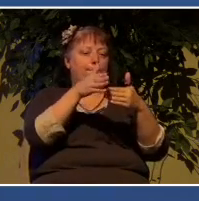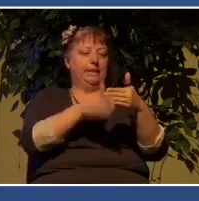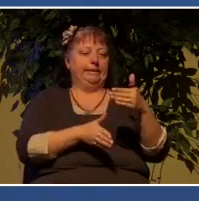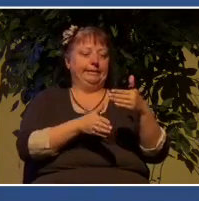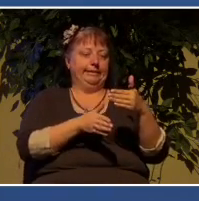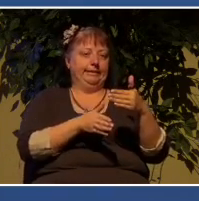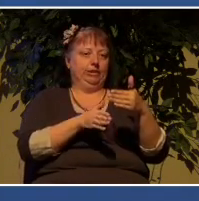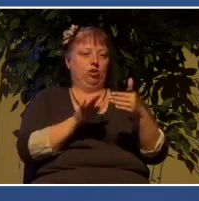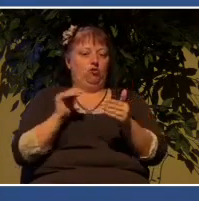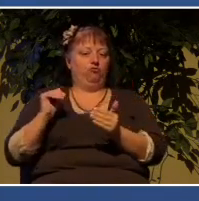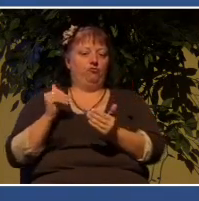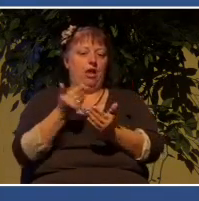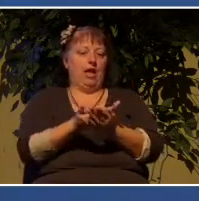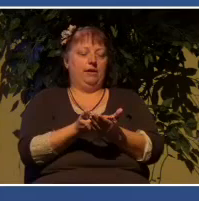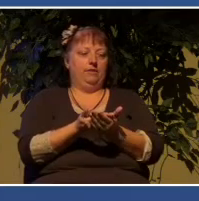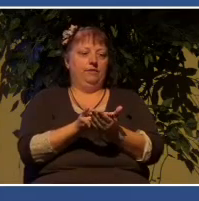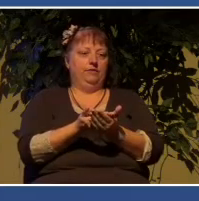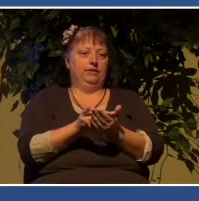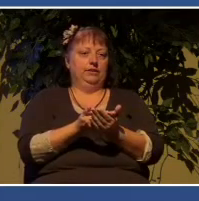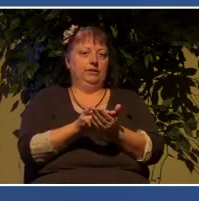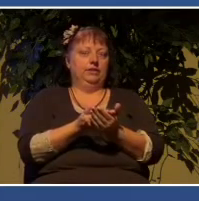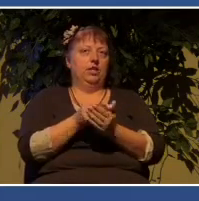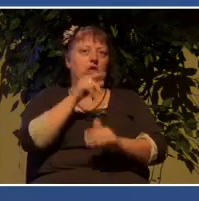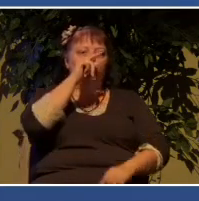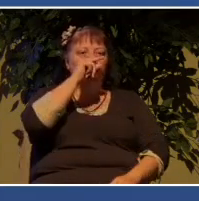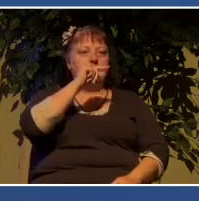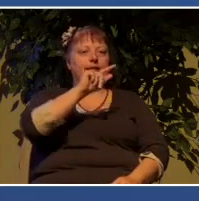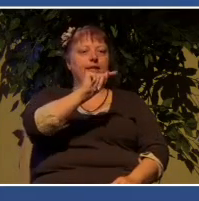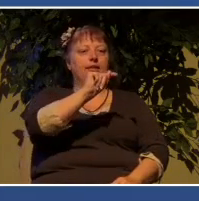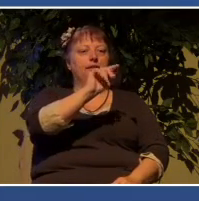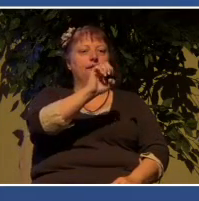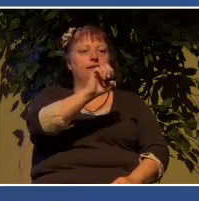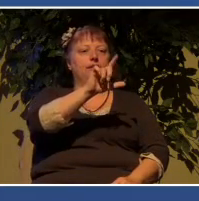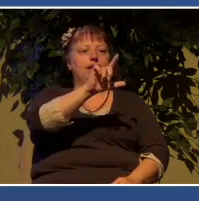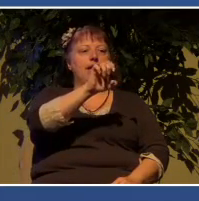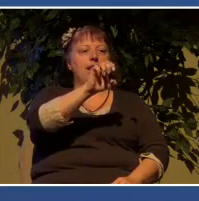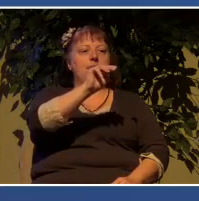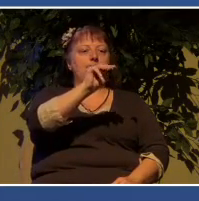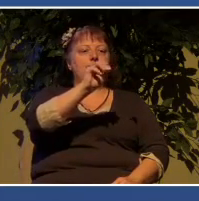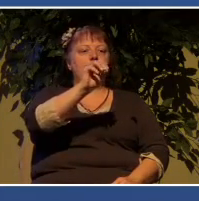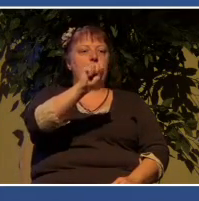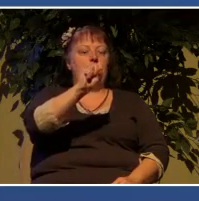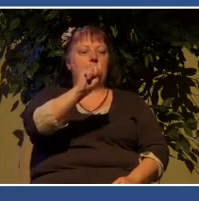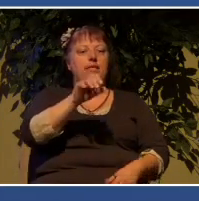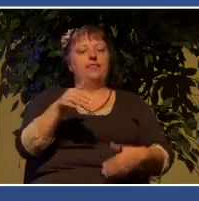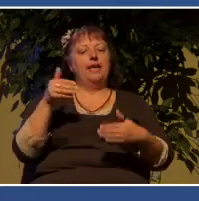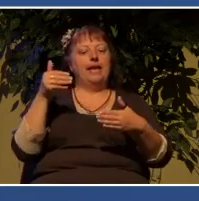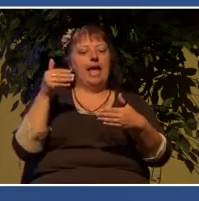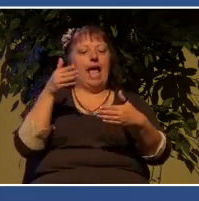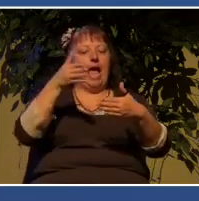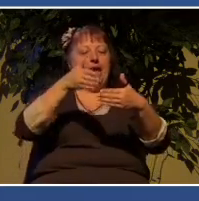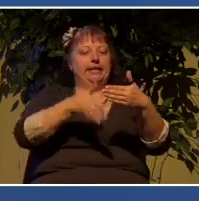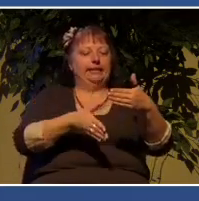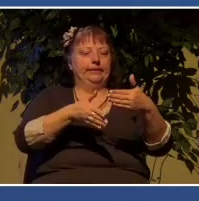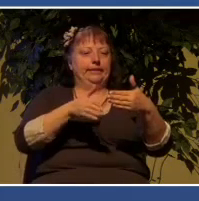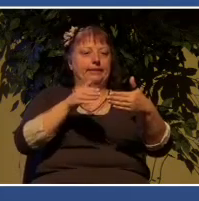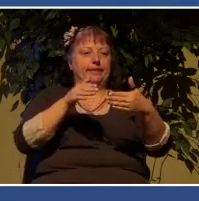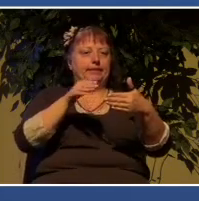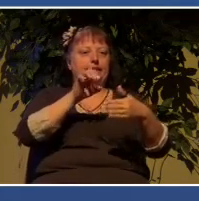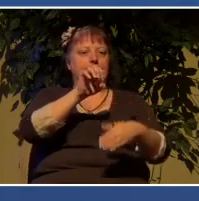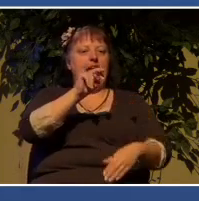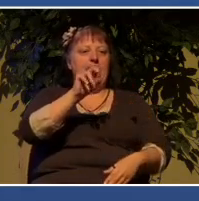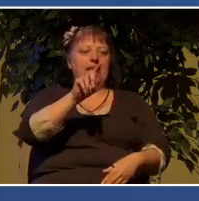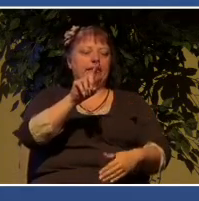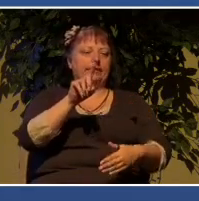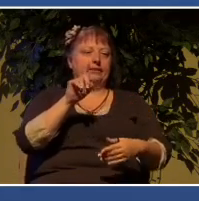in Greek is teleos. It's the end of the matter. There are those who think it is the completion